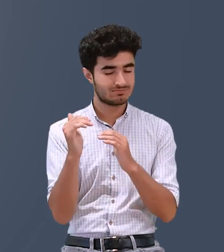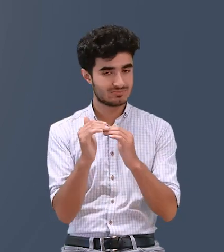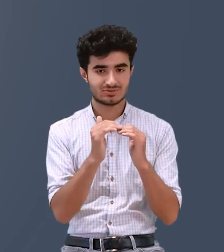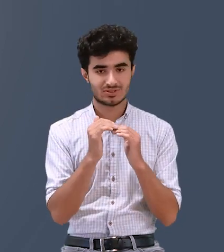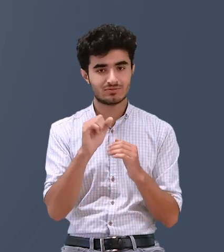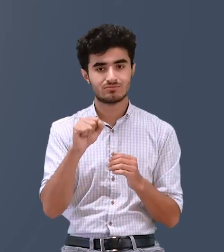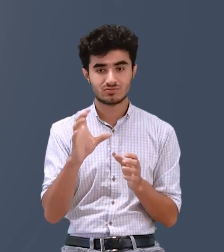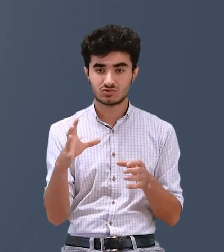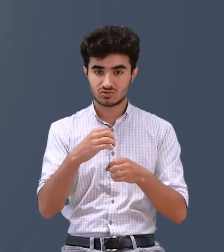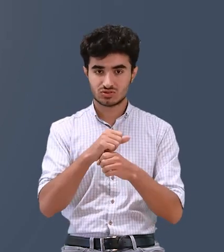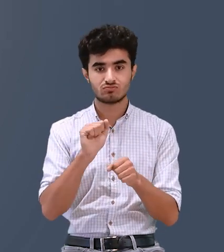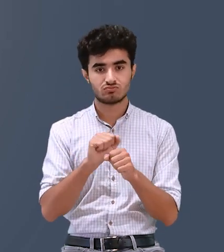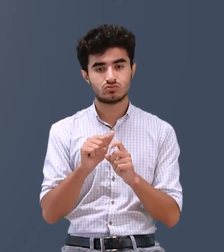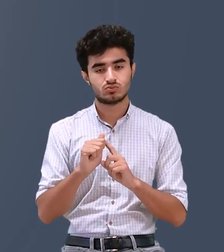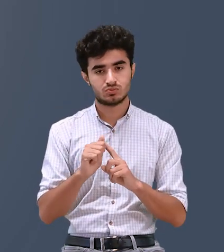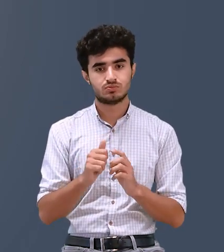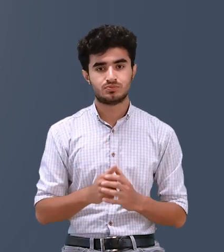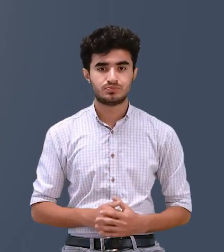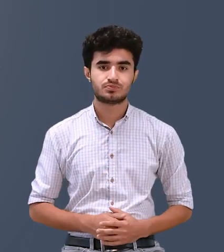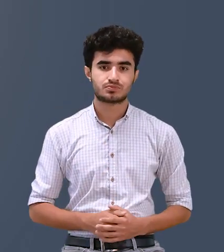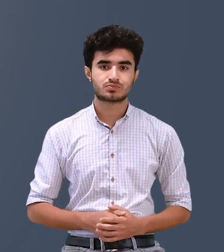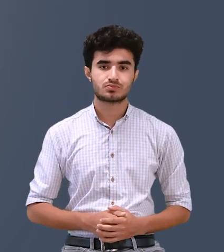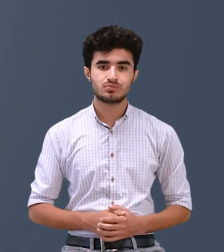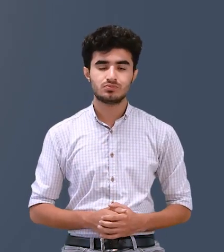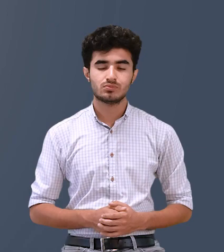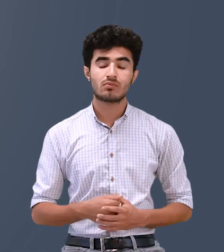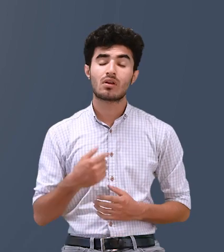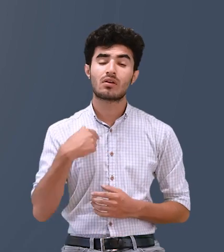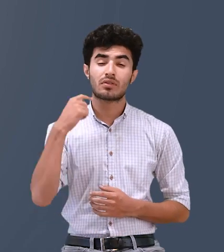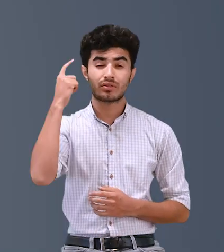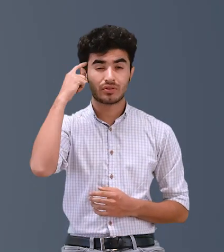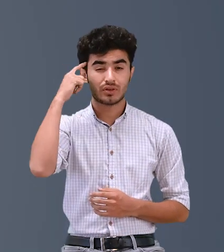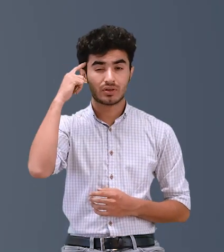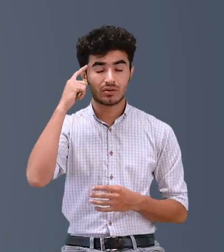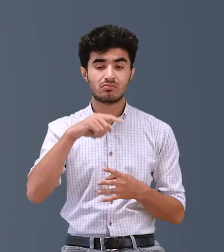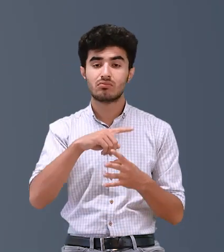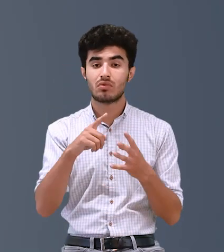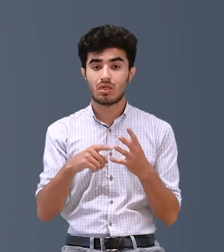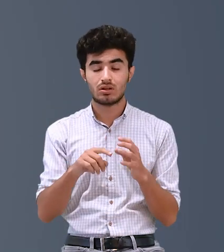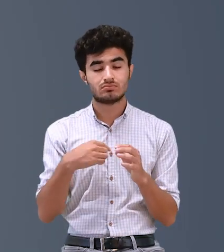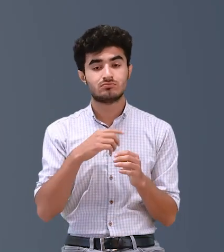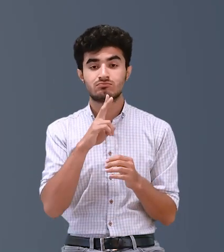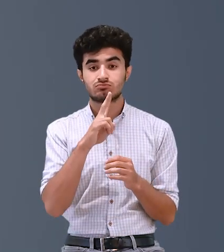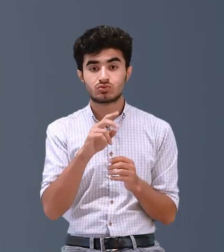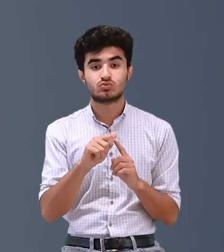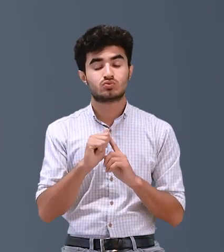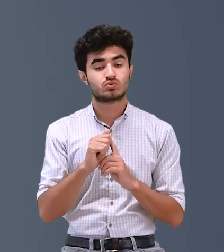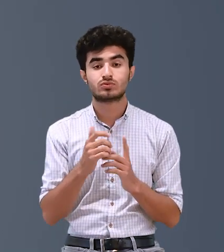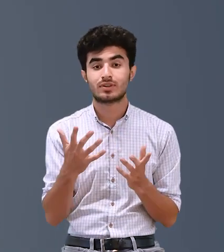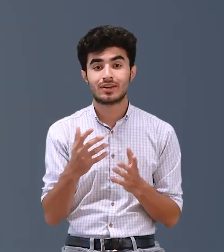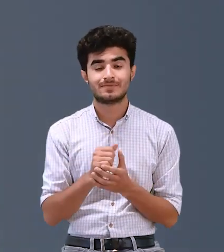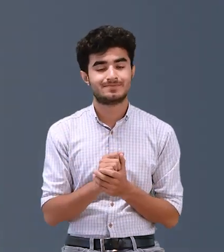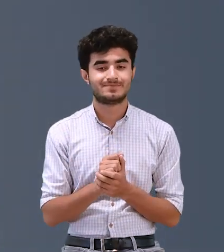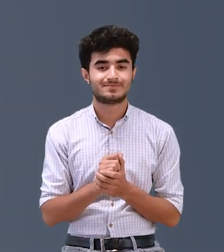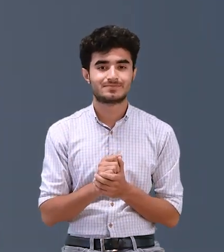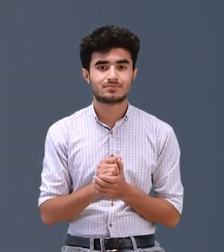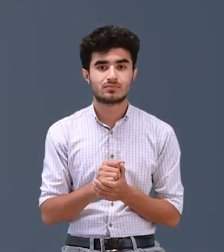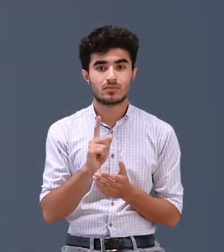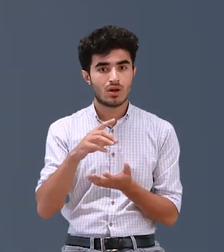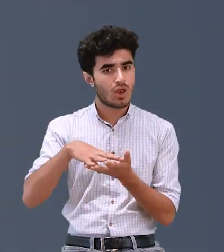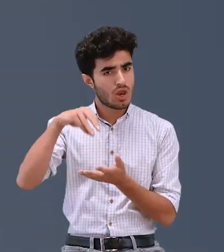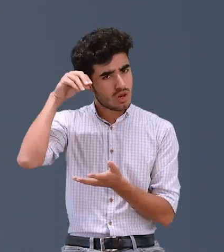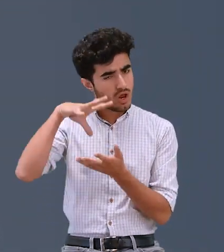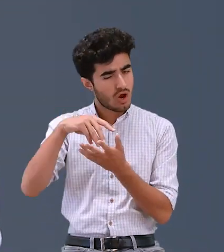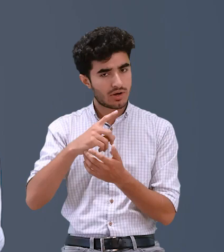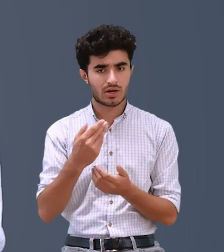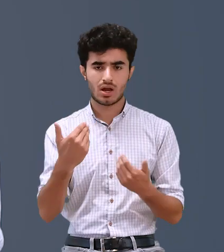wrong with that. I think it's something we all do collectively. Lastly, I suppose one additional thing is